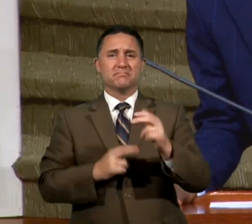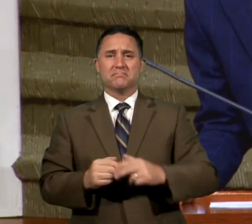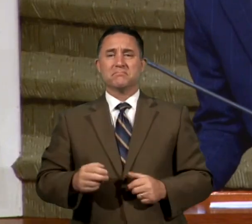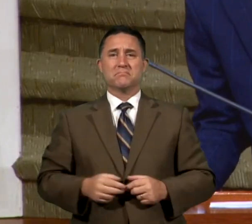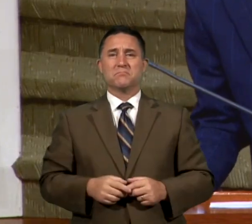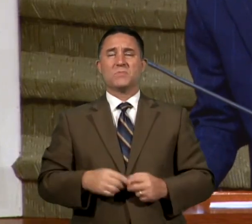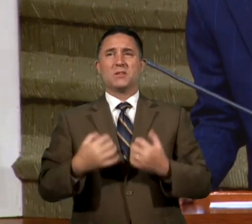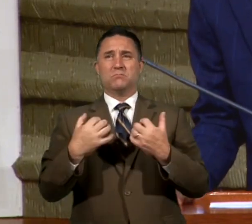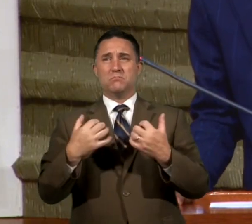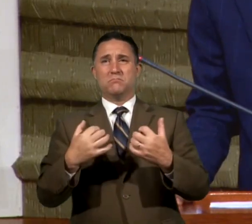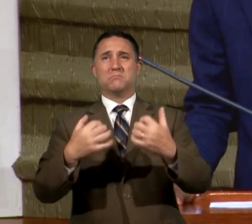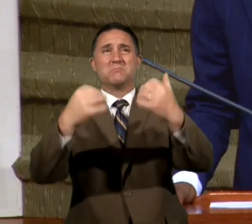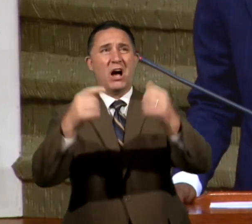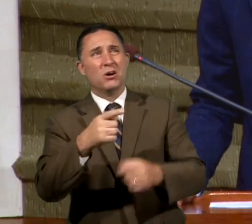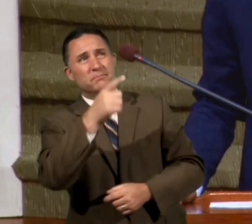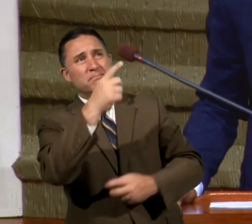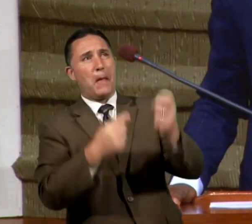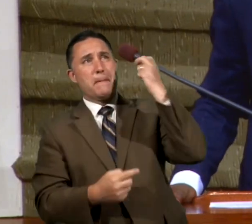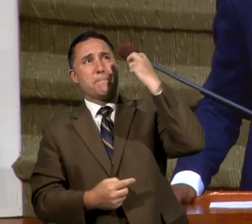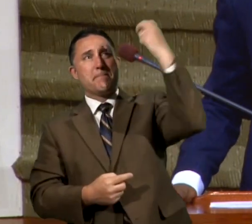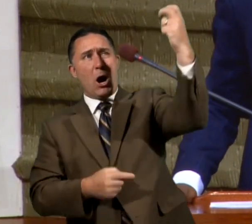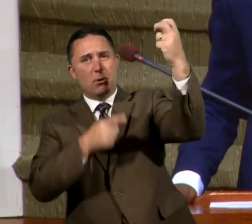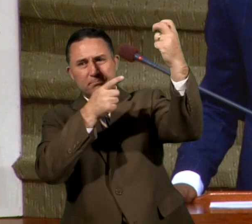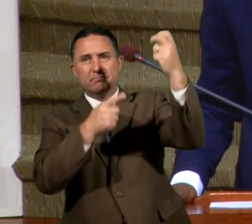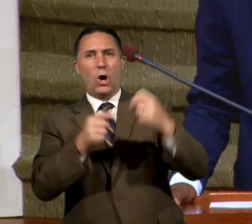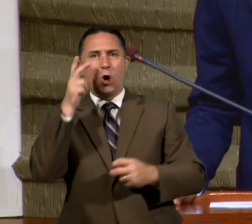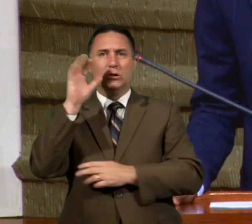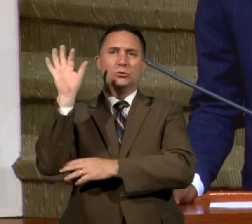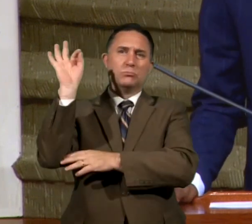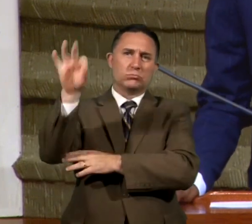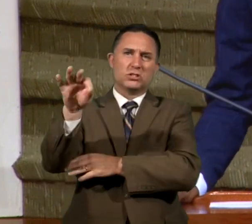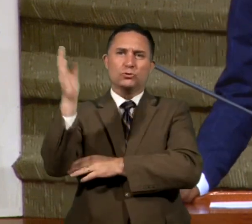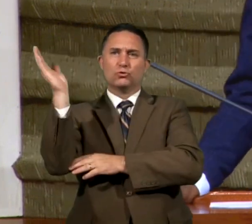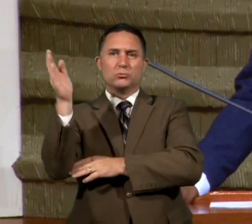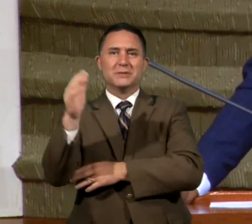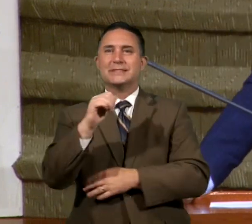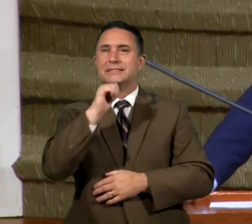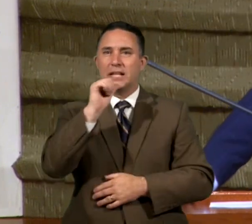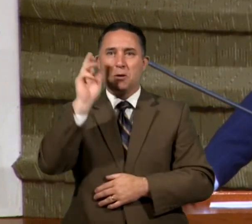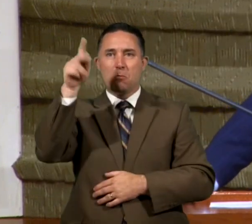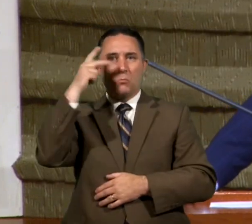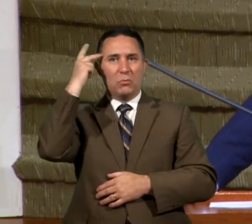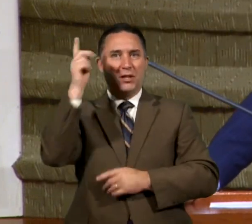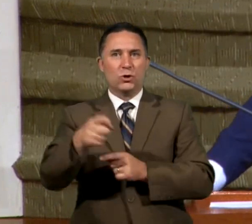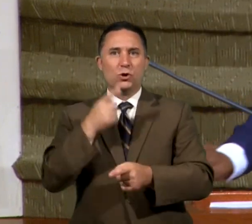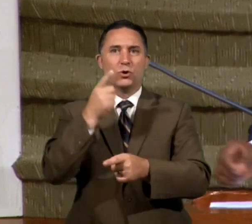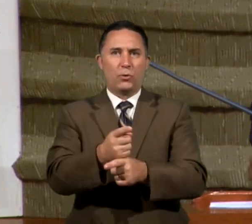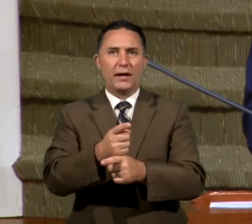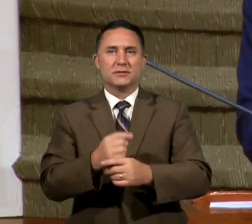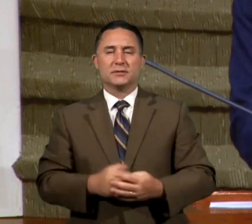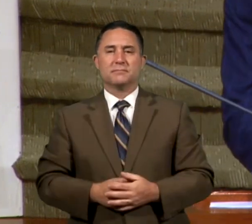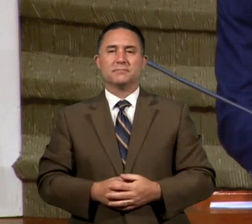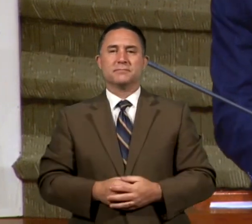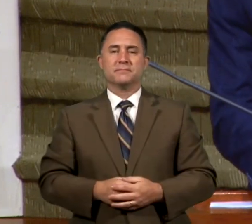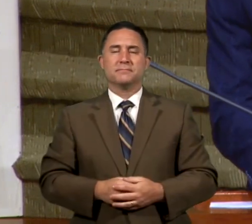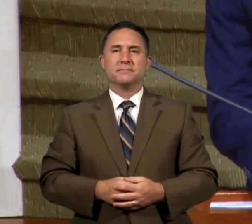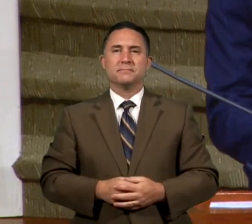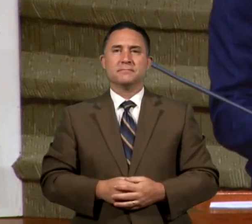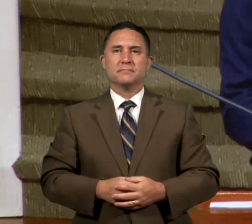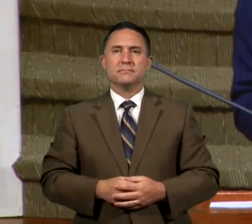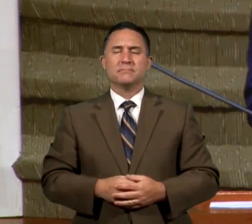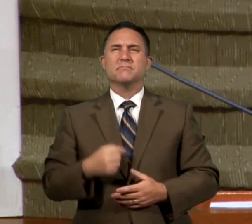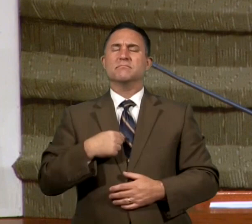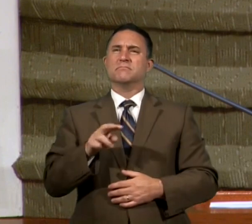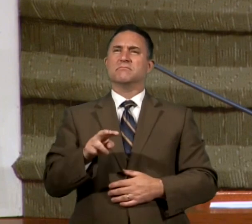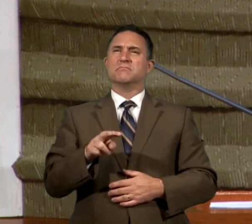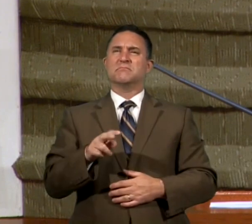there in the balcony on this side here, and I heard a sermon preached about not being politically correct. And I